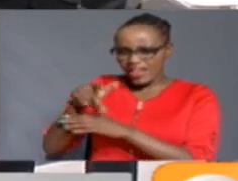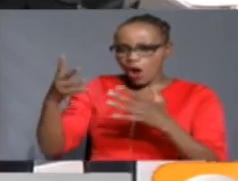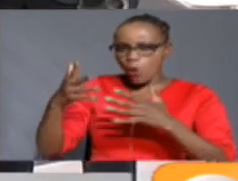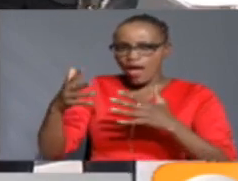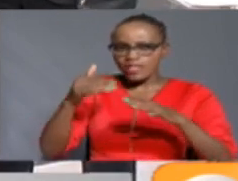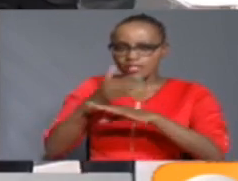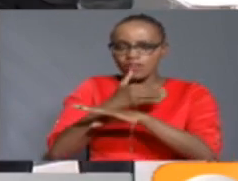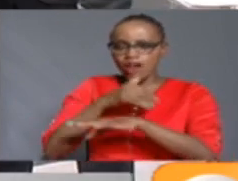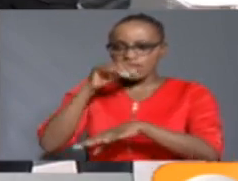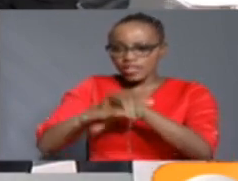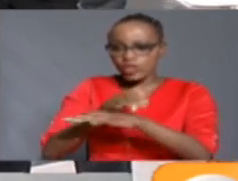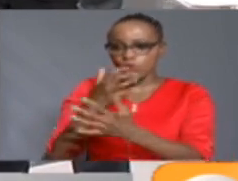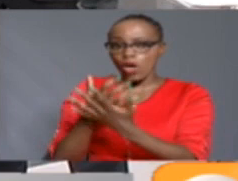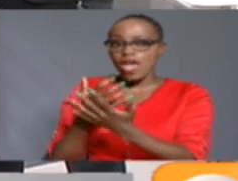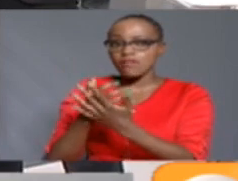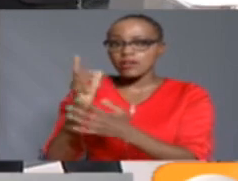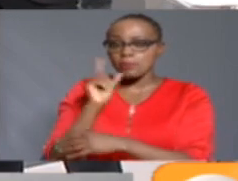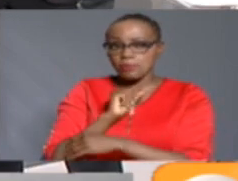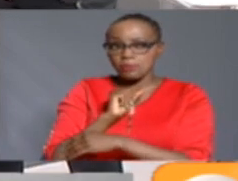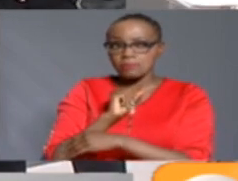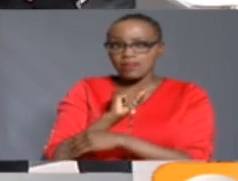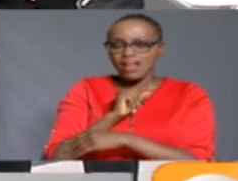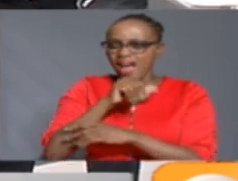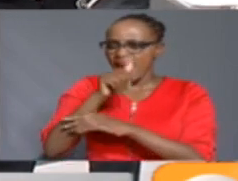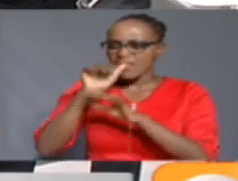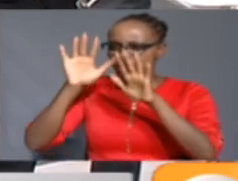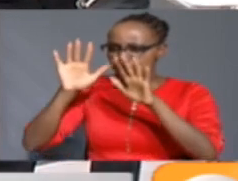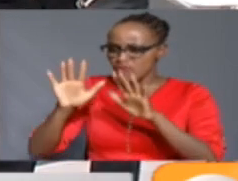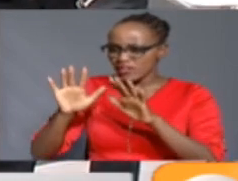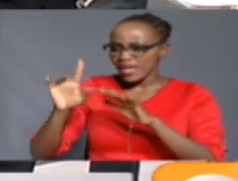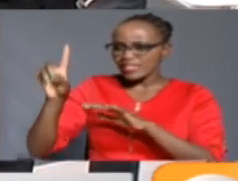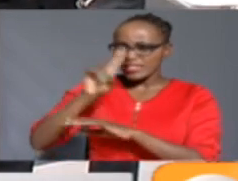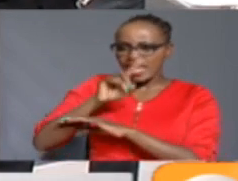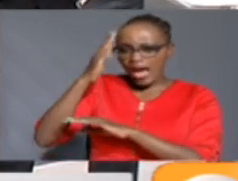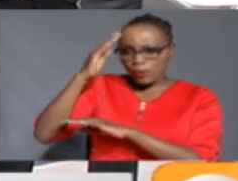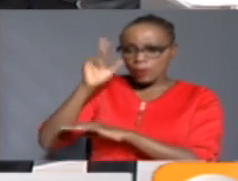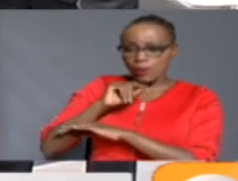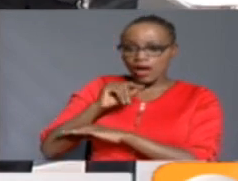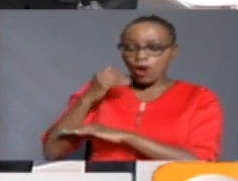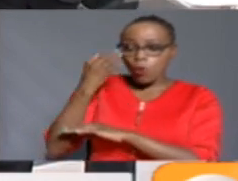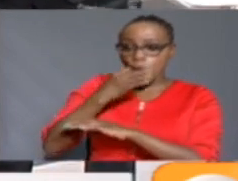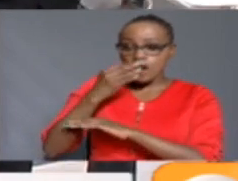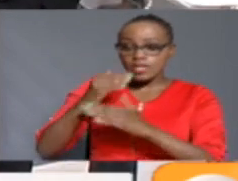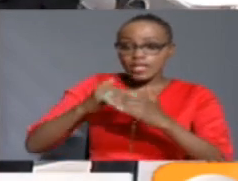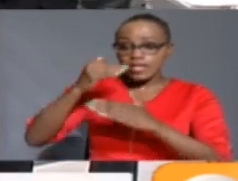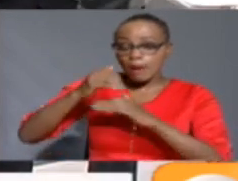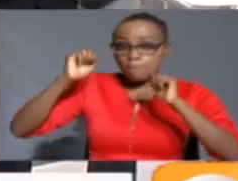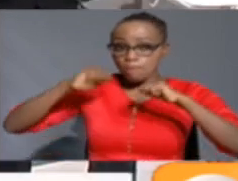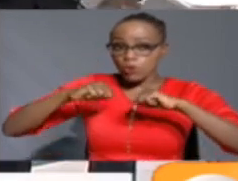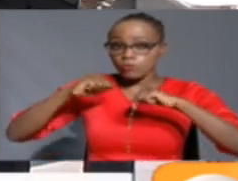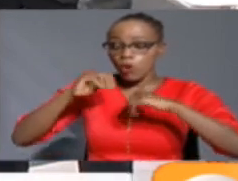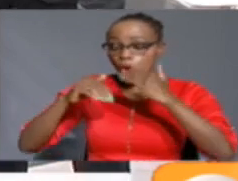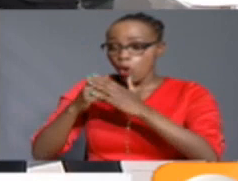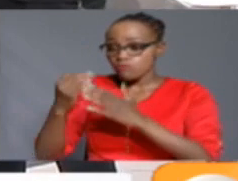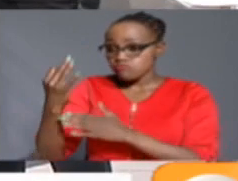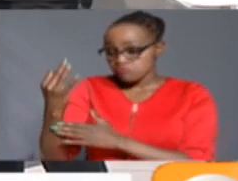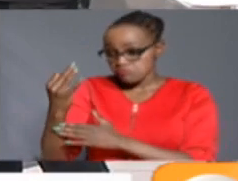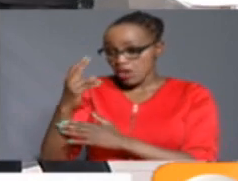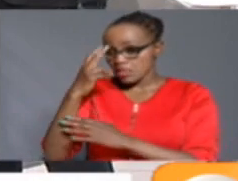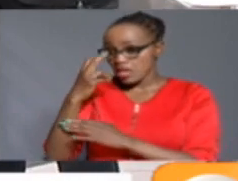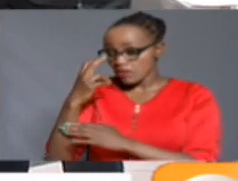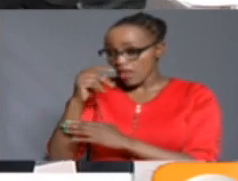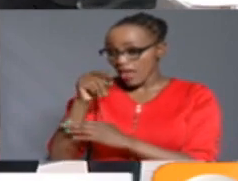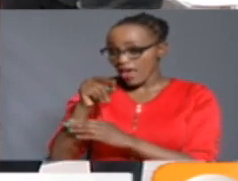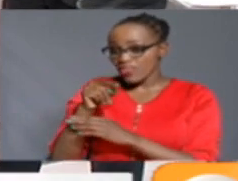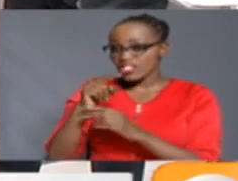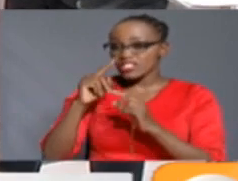have collected evidence. But what's another crucial date that you need to be aware of this coming Wednesday, when possibly all three suspects, the matter